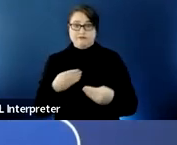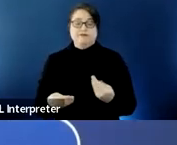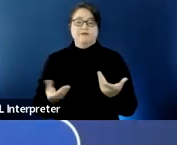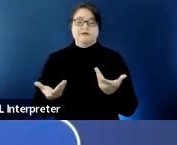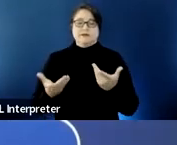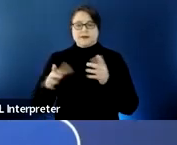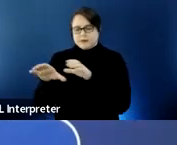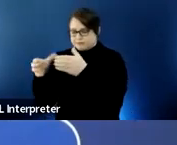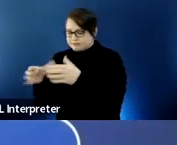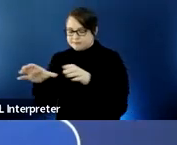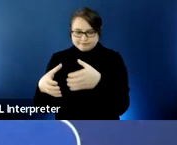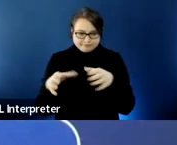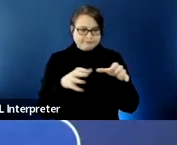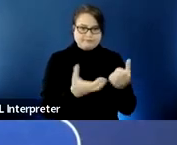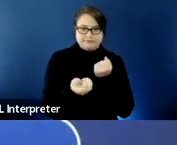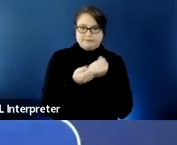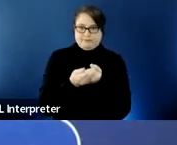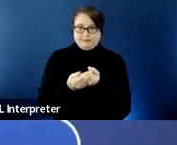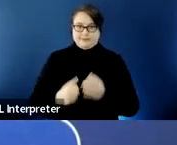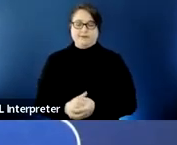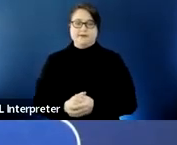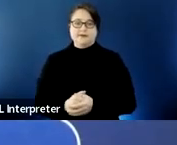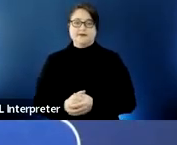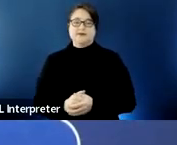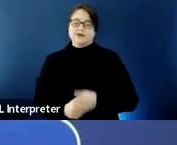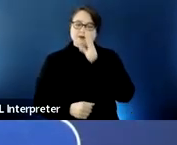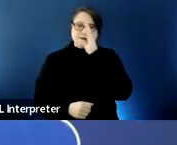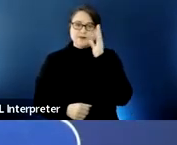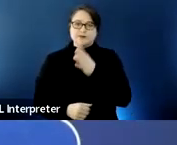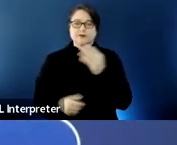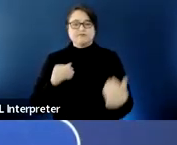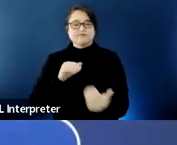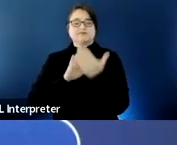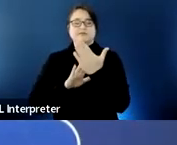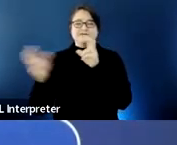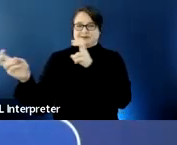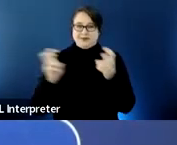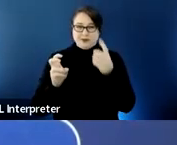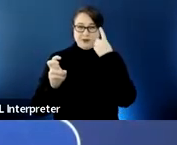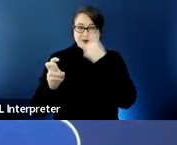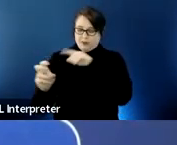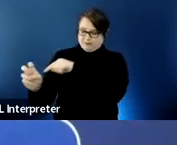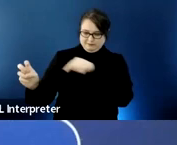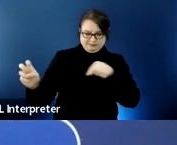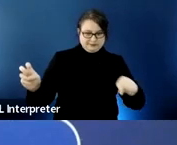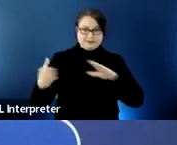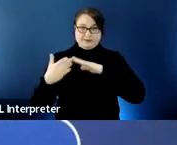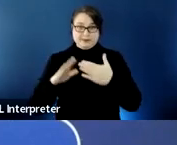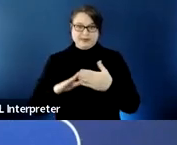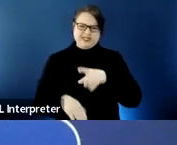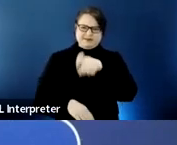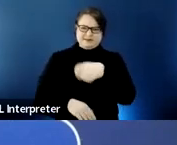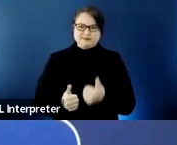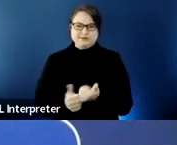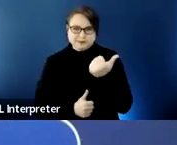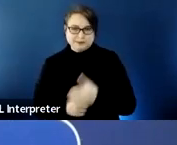disparities related to COVID-19 and directly addressing those issues in the communities that need it most. Intentional and